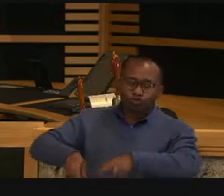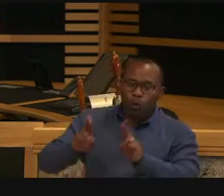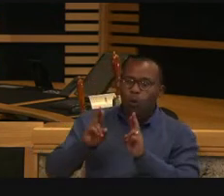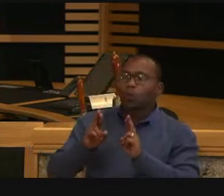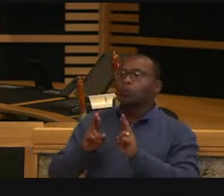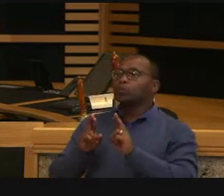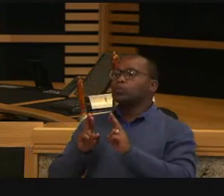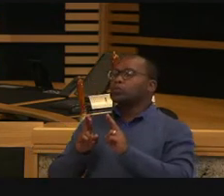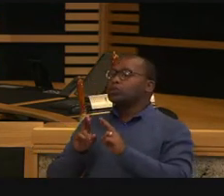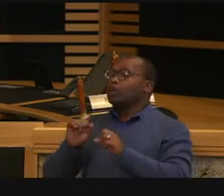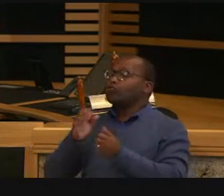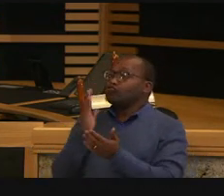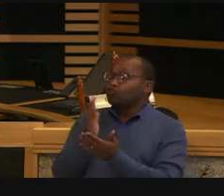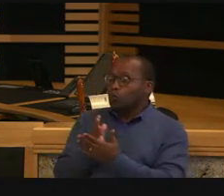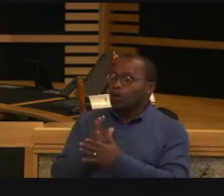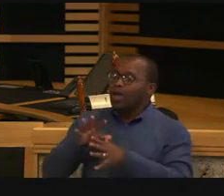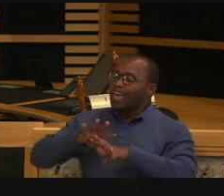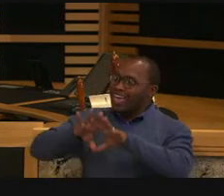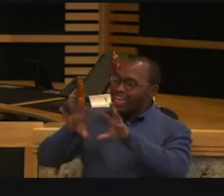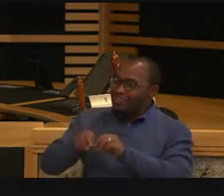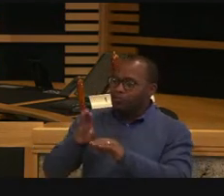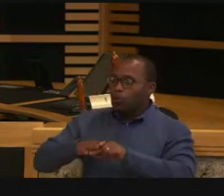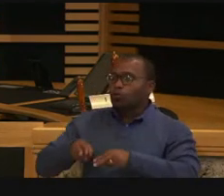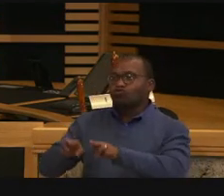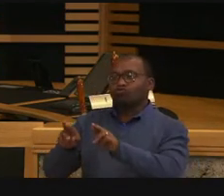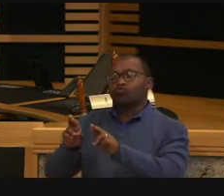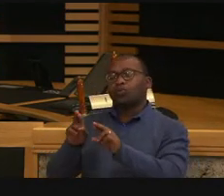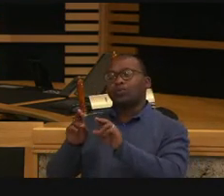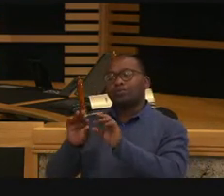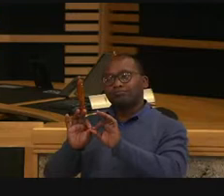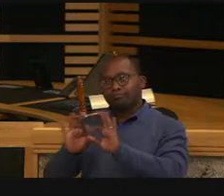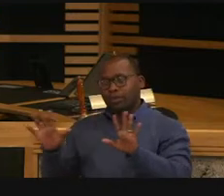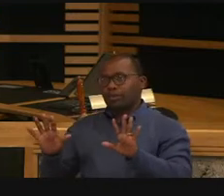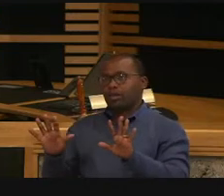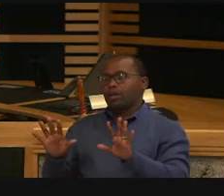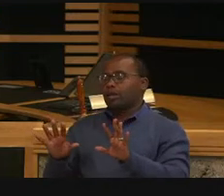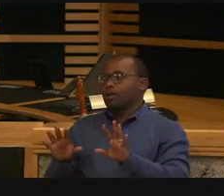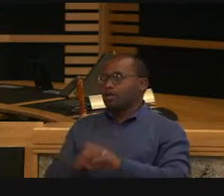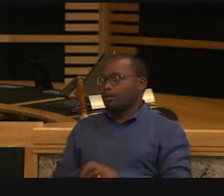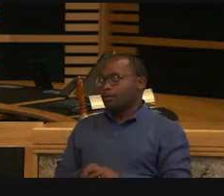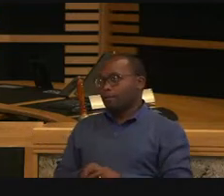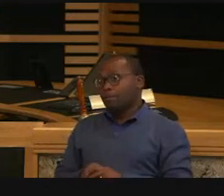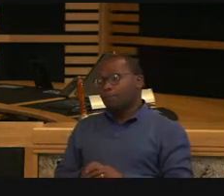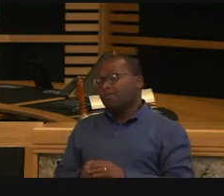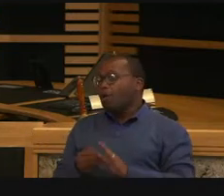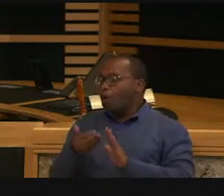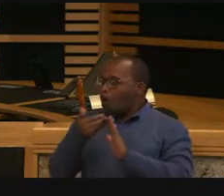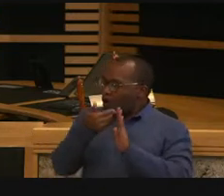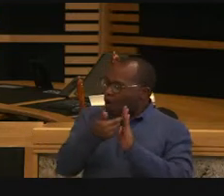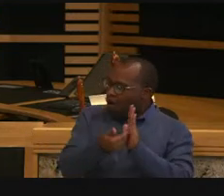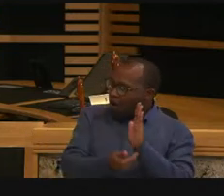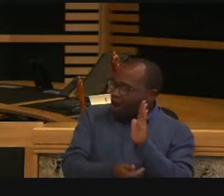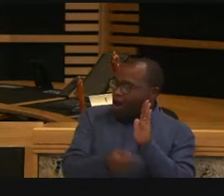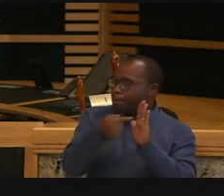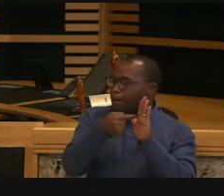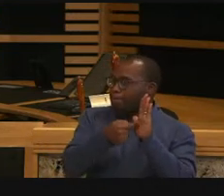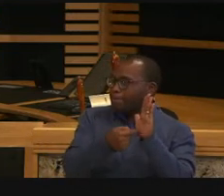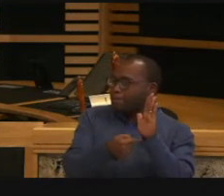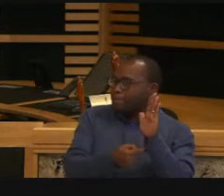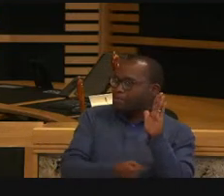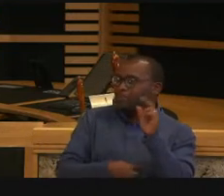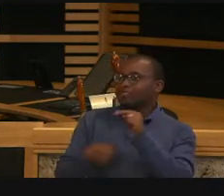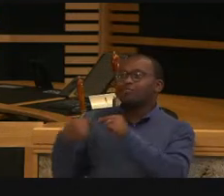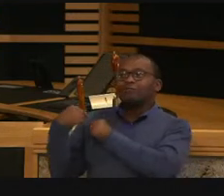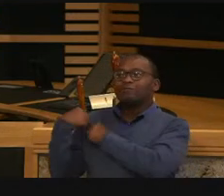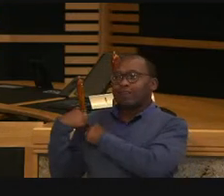court proceedings, and etc., etc. These functions are done under life-threatening conditions as